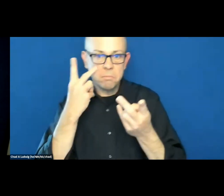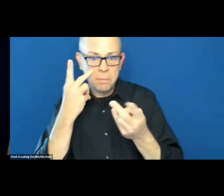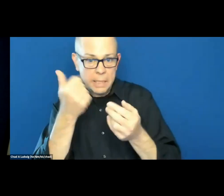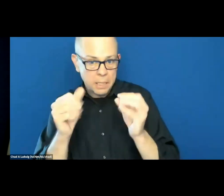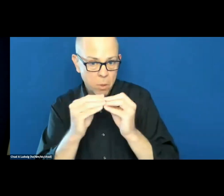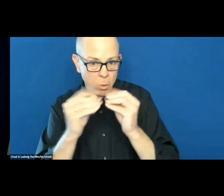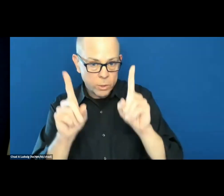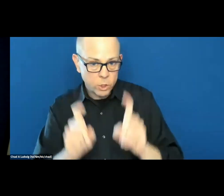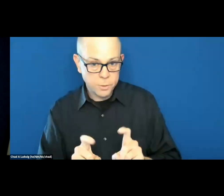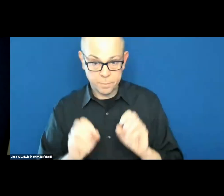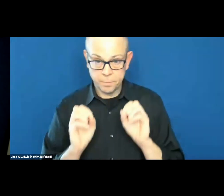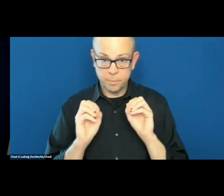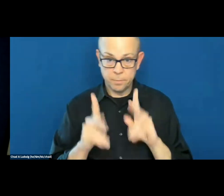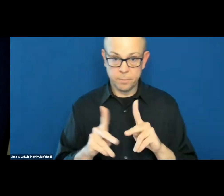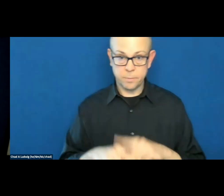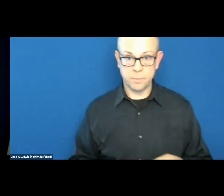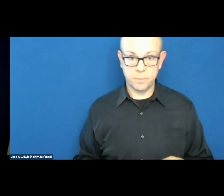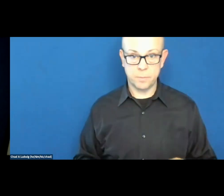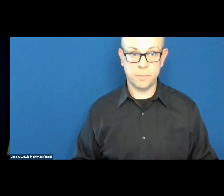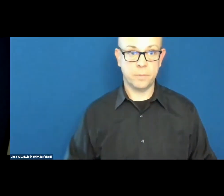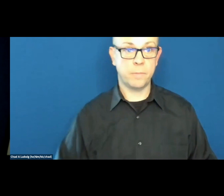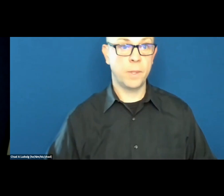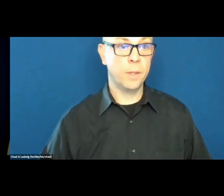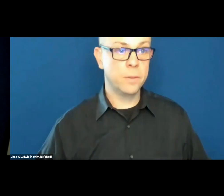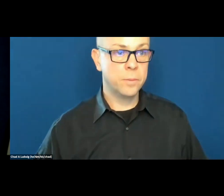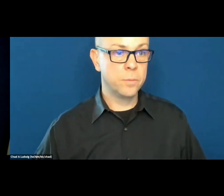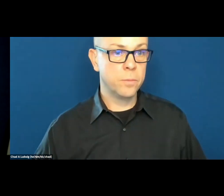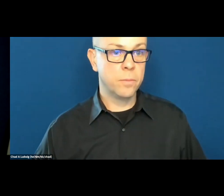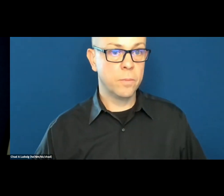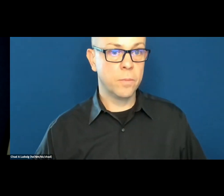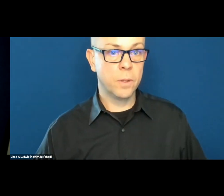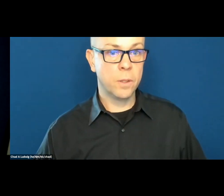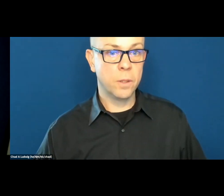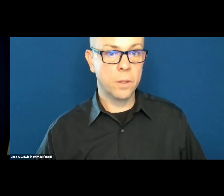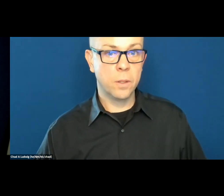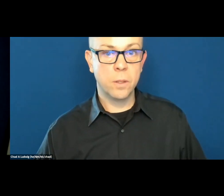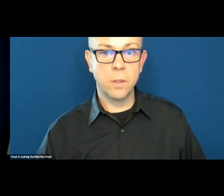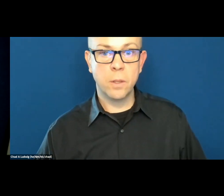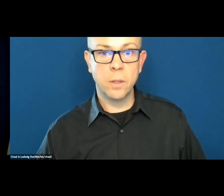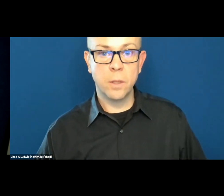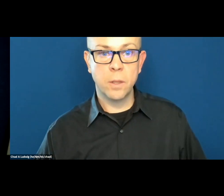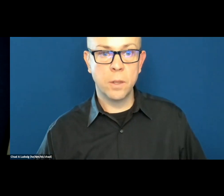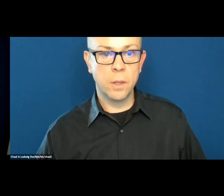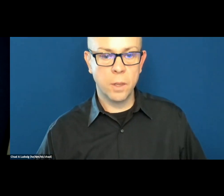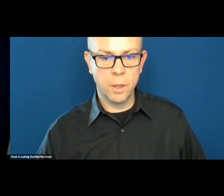slides off again and see if there are any final questions before we wrap up.